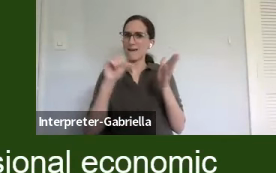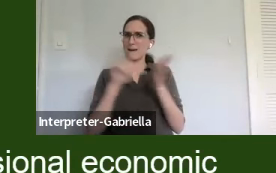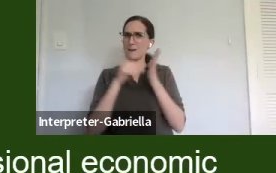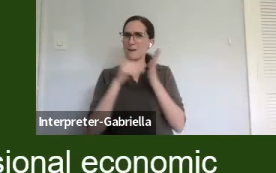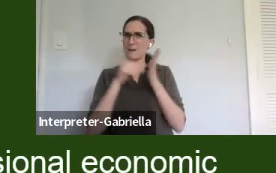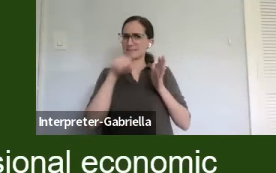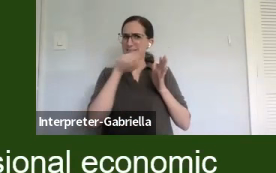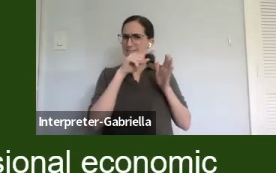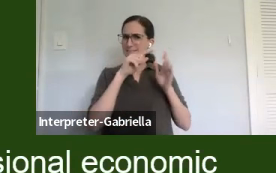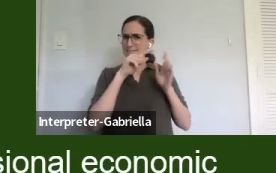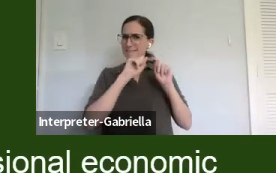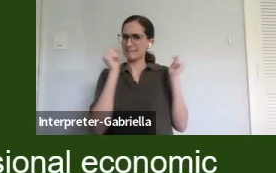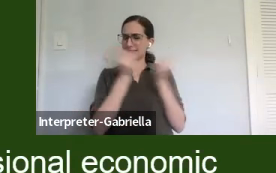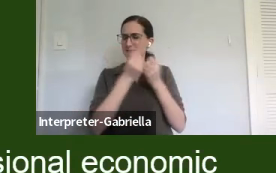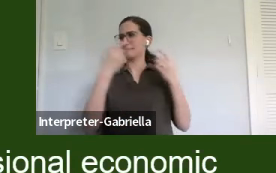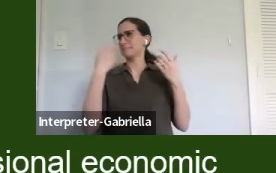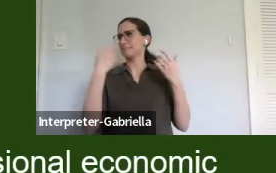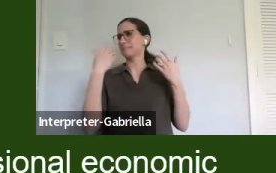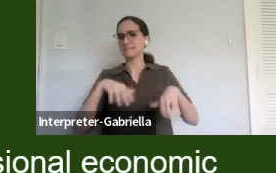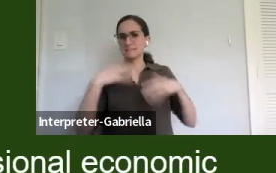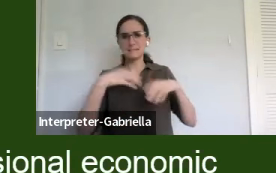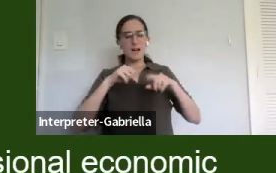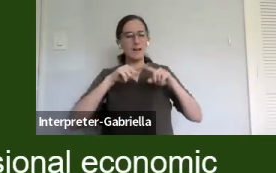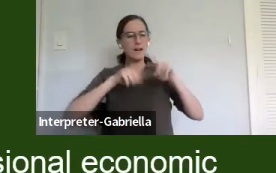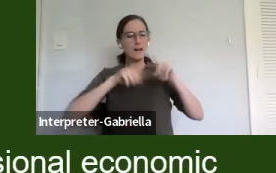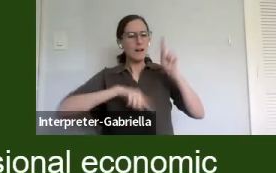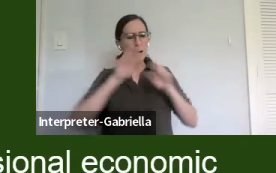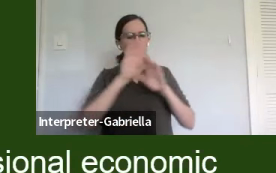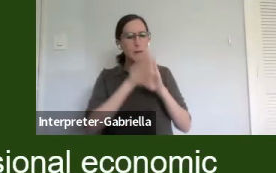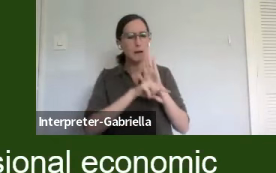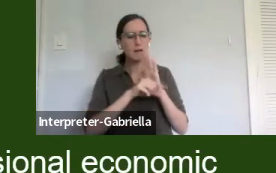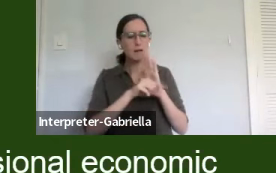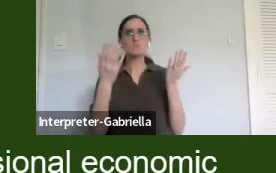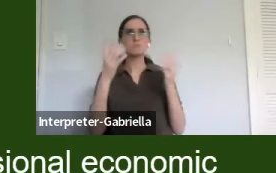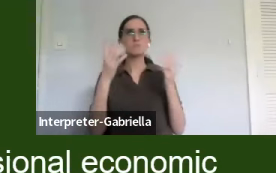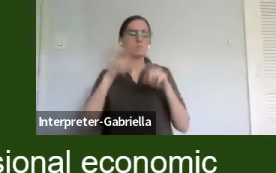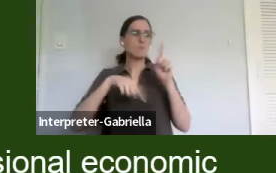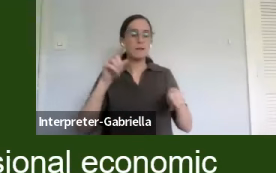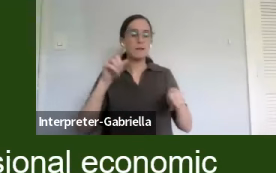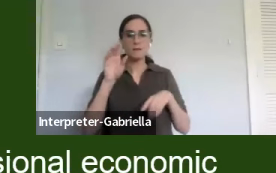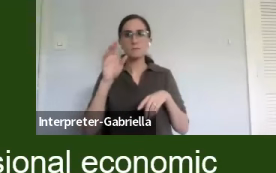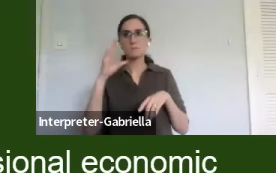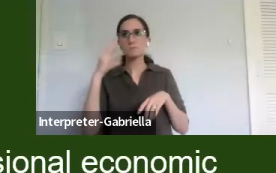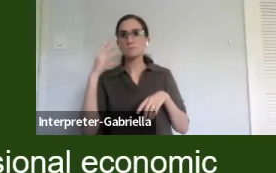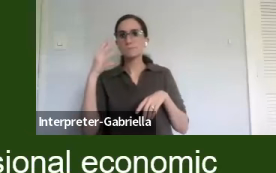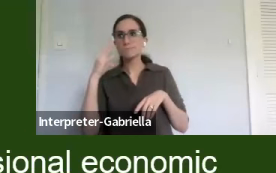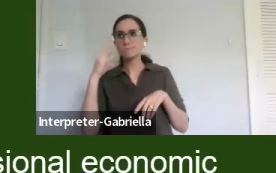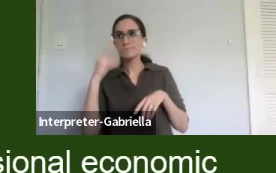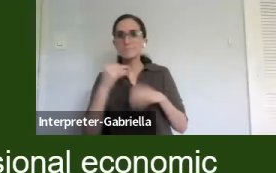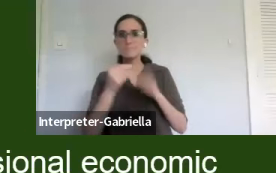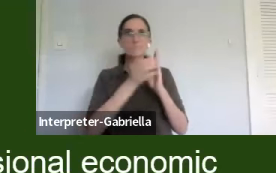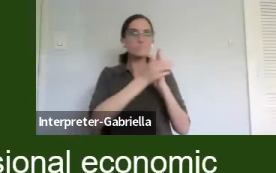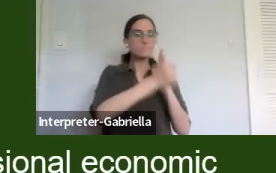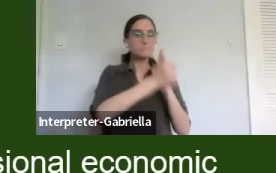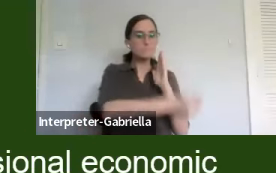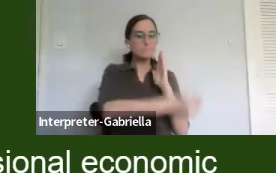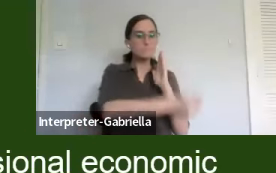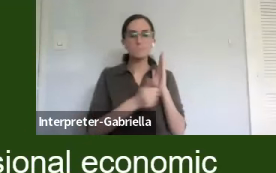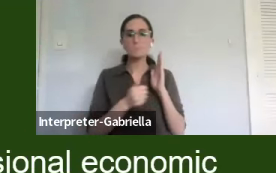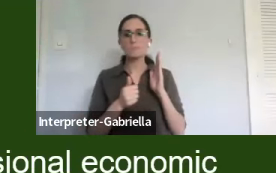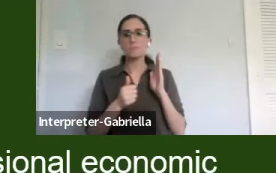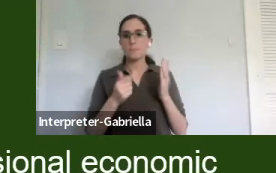group with such diverse backgrounds and experiences, talents and gifts. So we're really fortunate to have this group